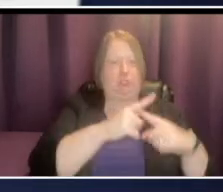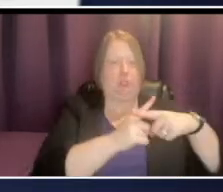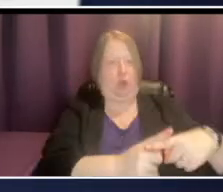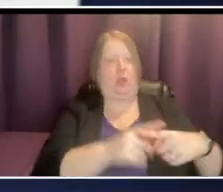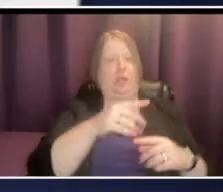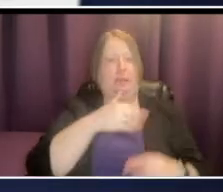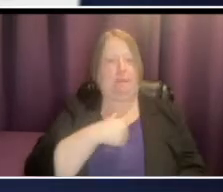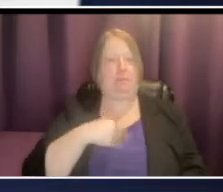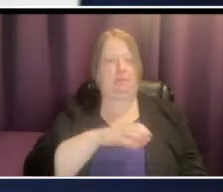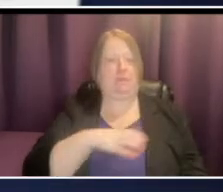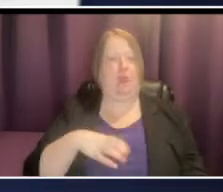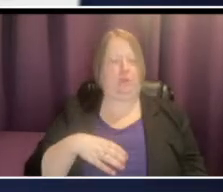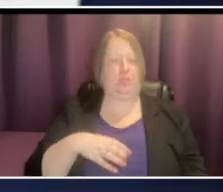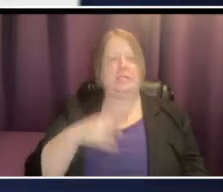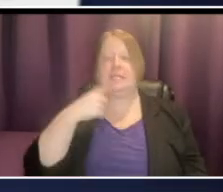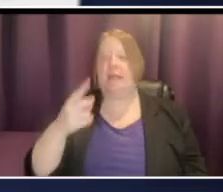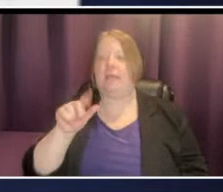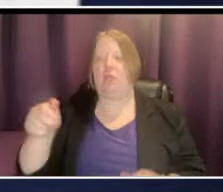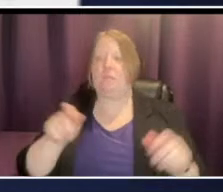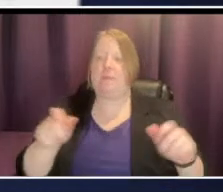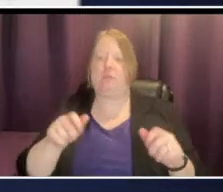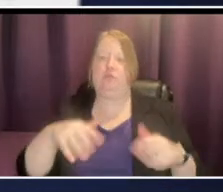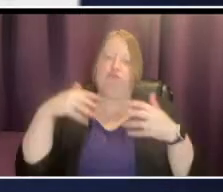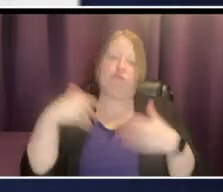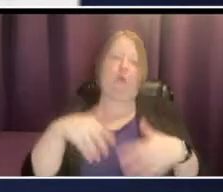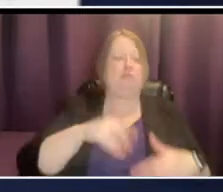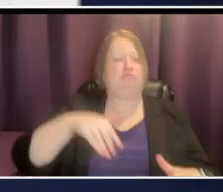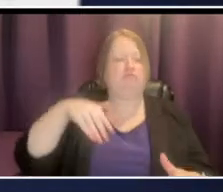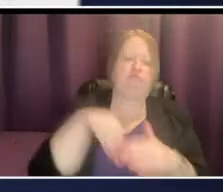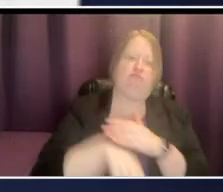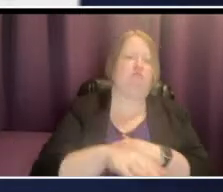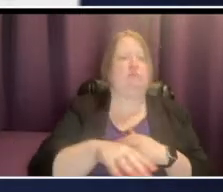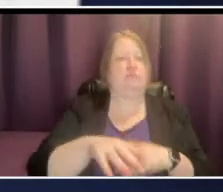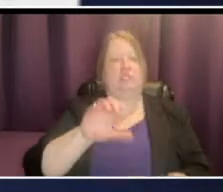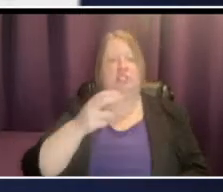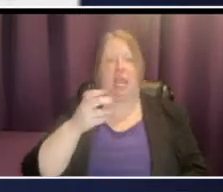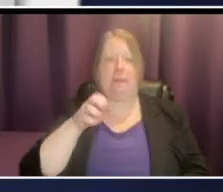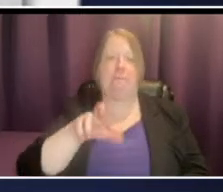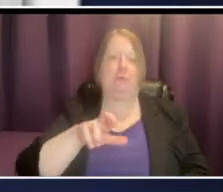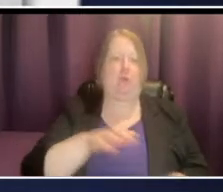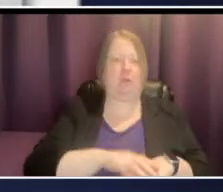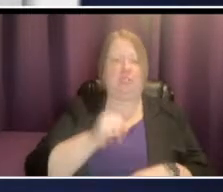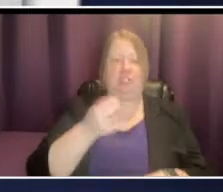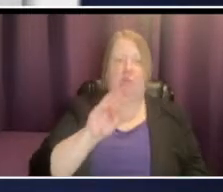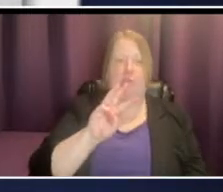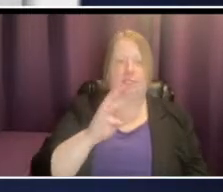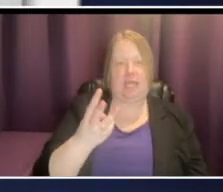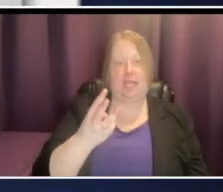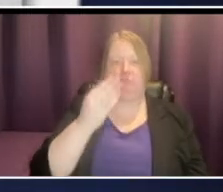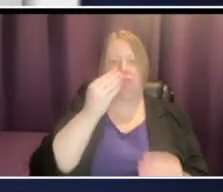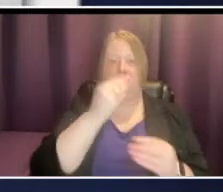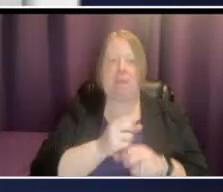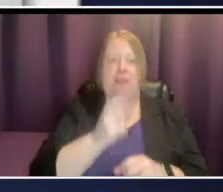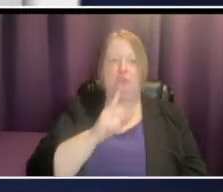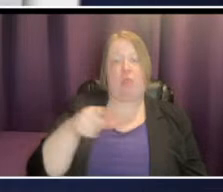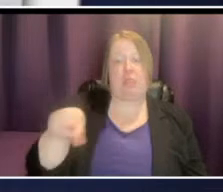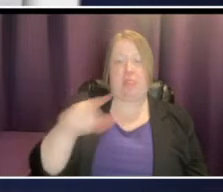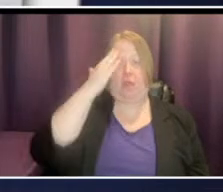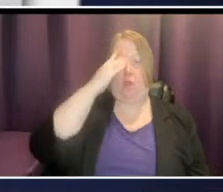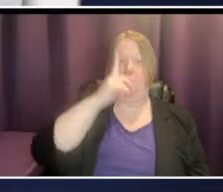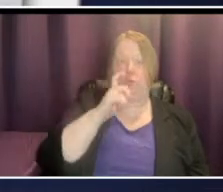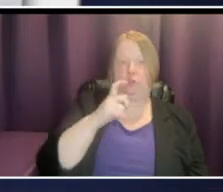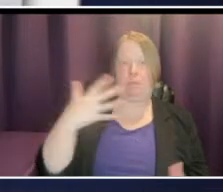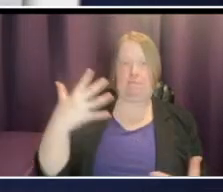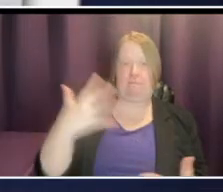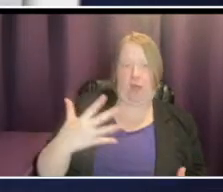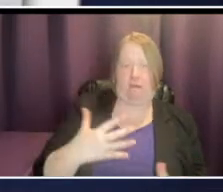others to march into the chambers on January 6th and make sure they know who to fear. In